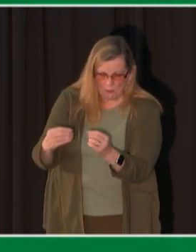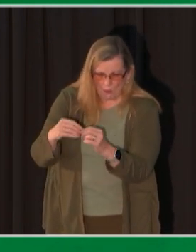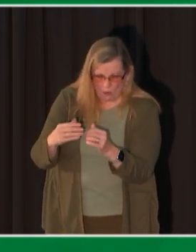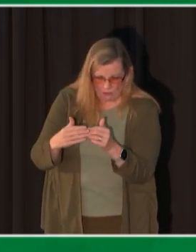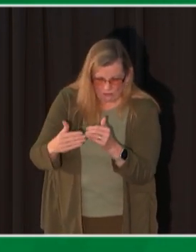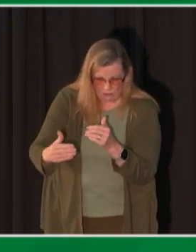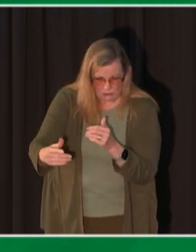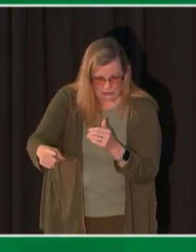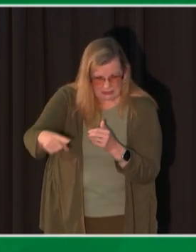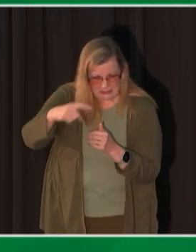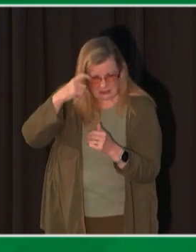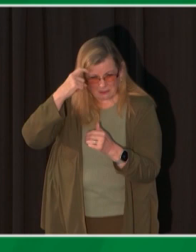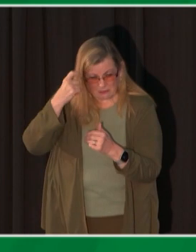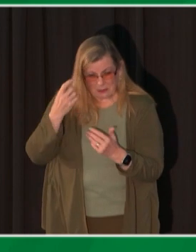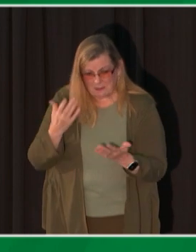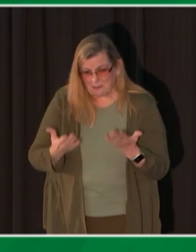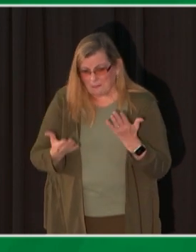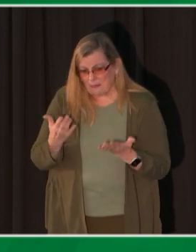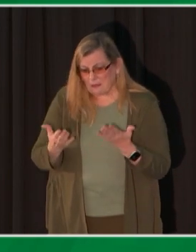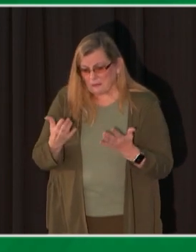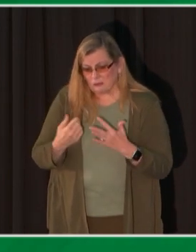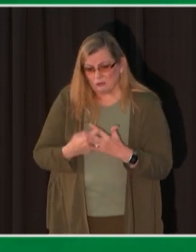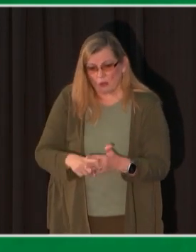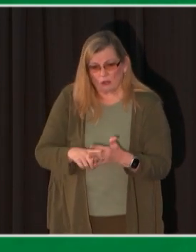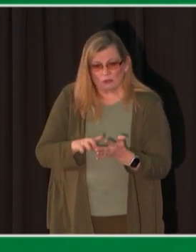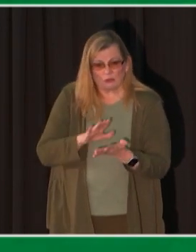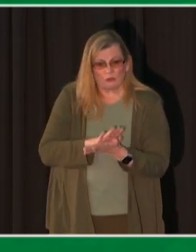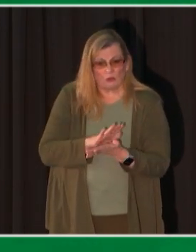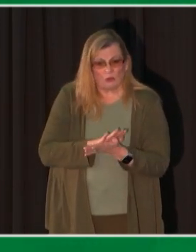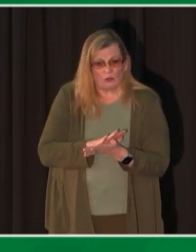start to the 2021 school year.